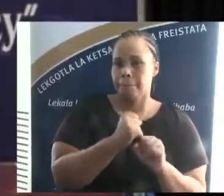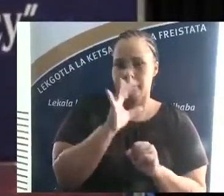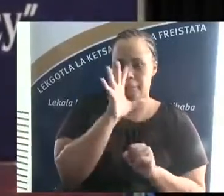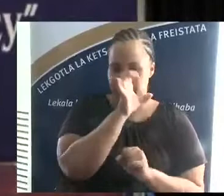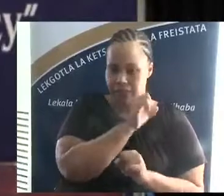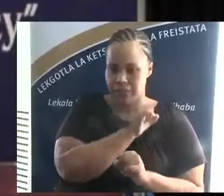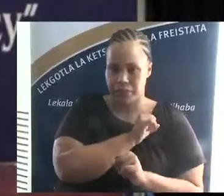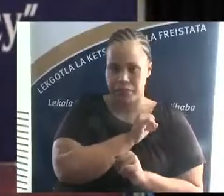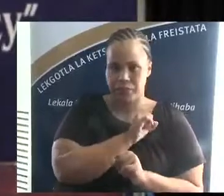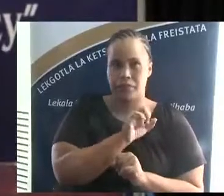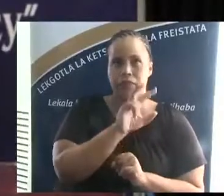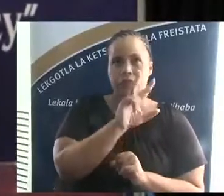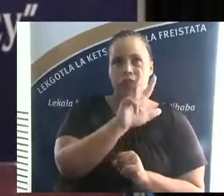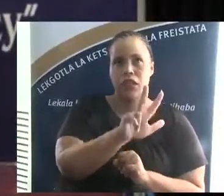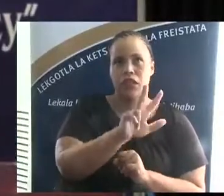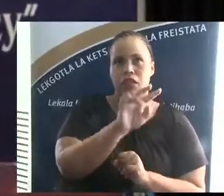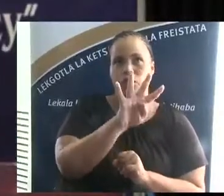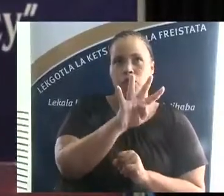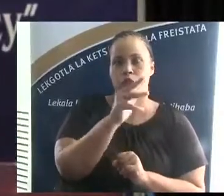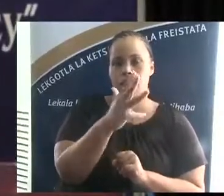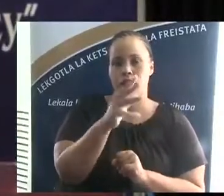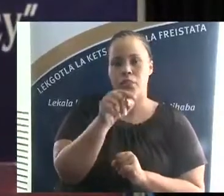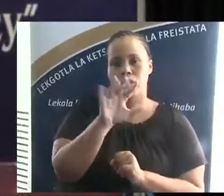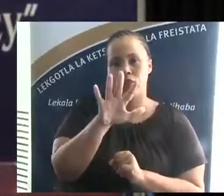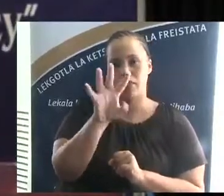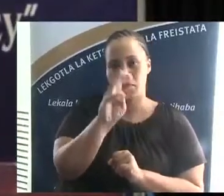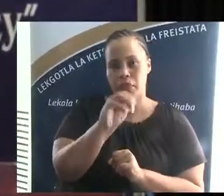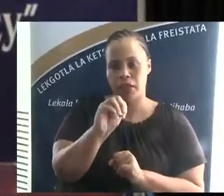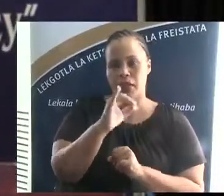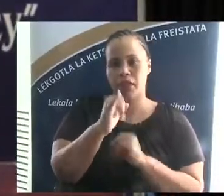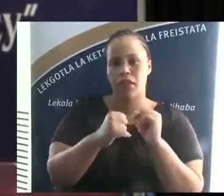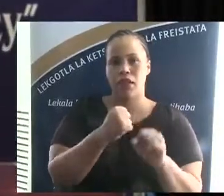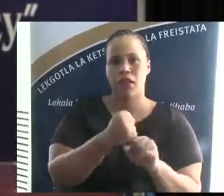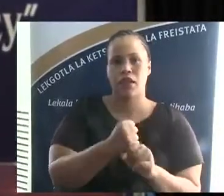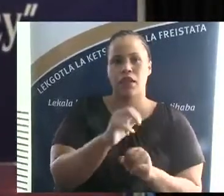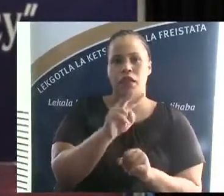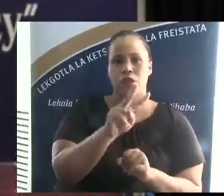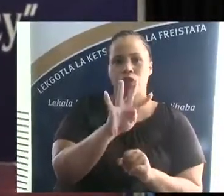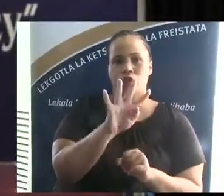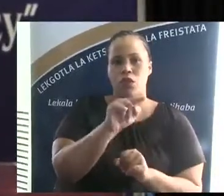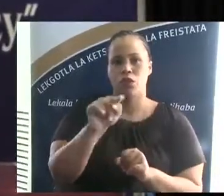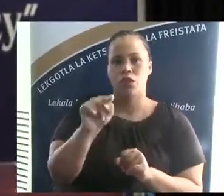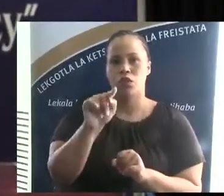and 849.5 million in